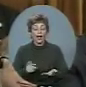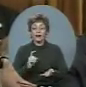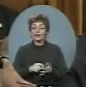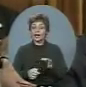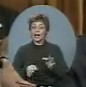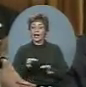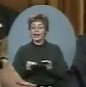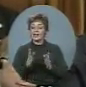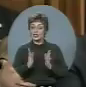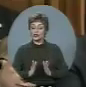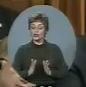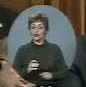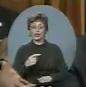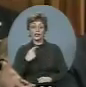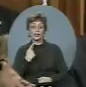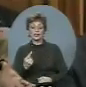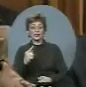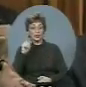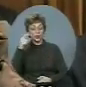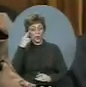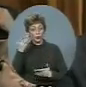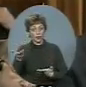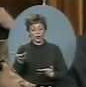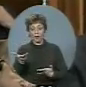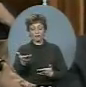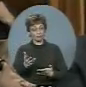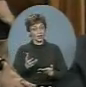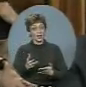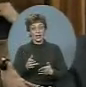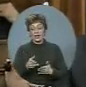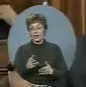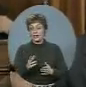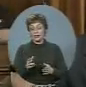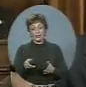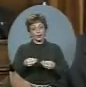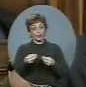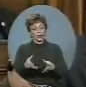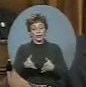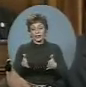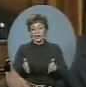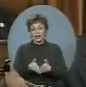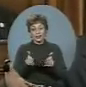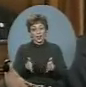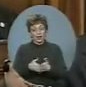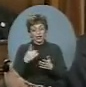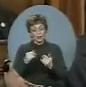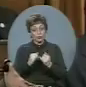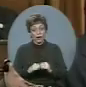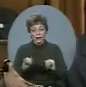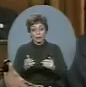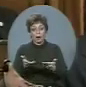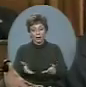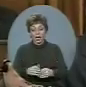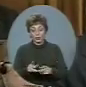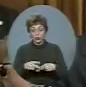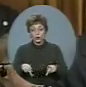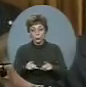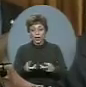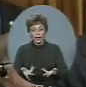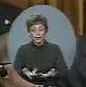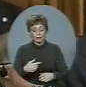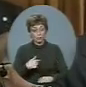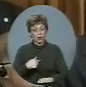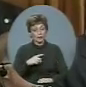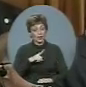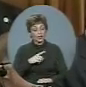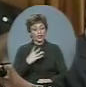Exactly. It's sad to say that the Judicial Council of Canada, led by the Chief Justice of our Supreme Court, wrote that the government,